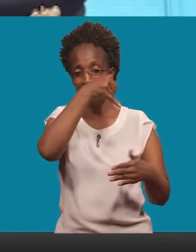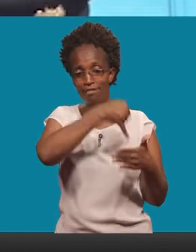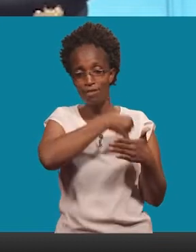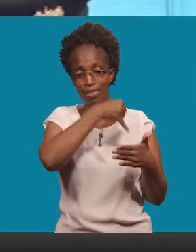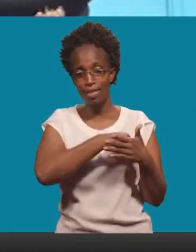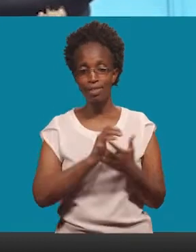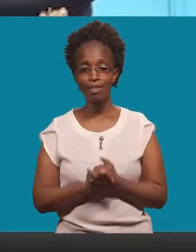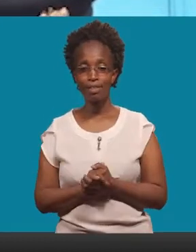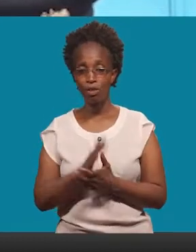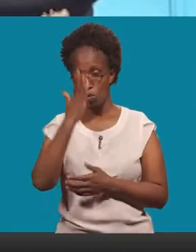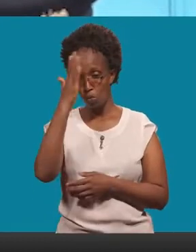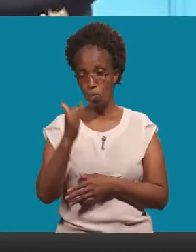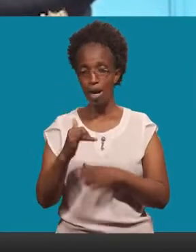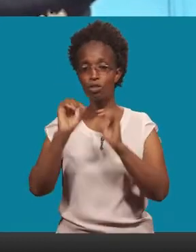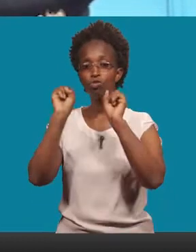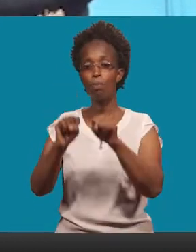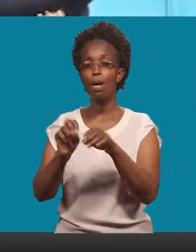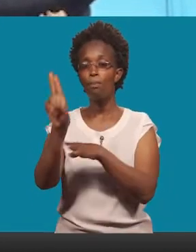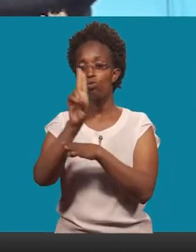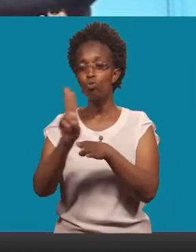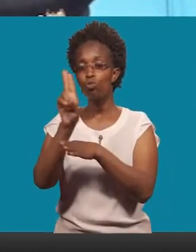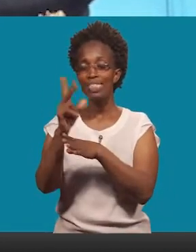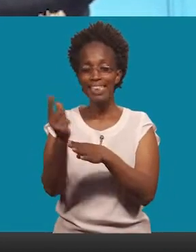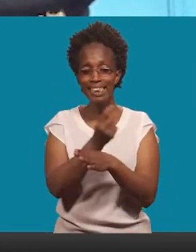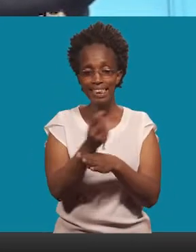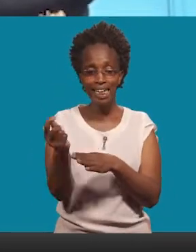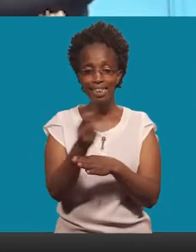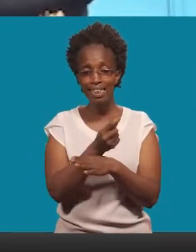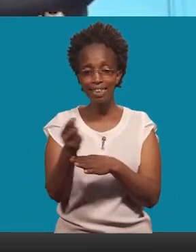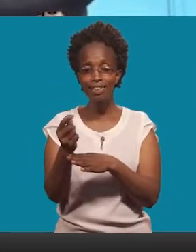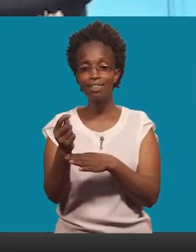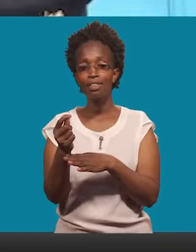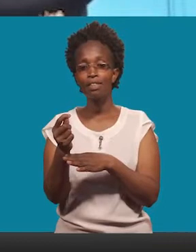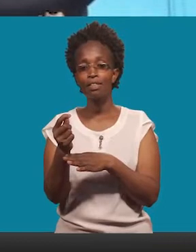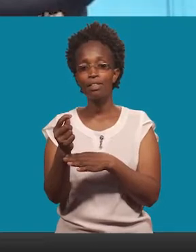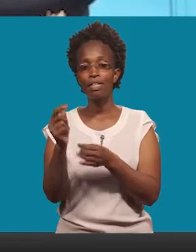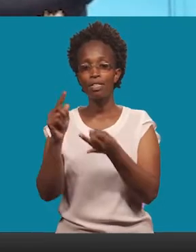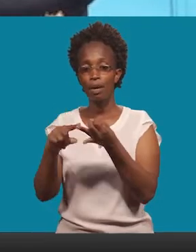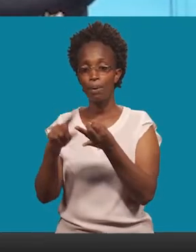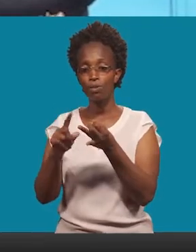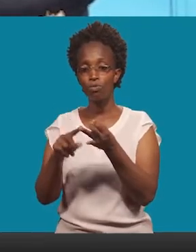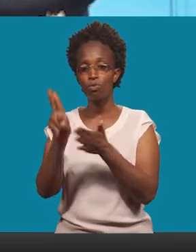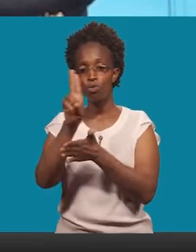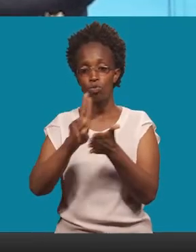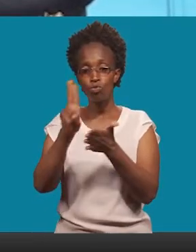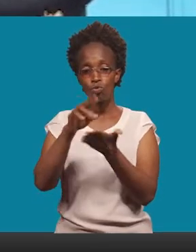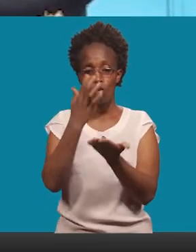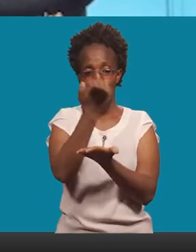10 billion Kenya shillings to be able to be used in training and equipment,